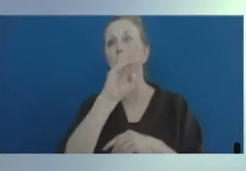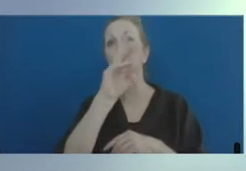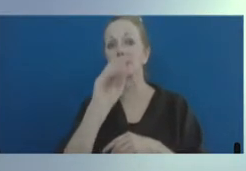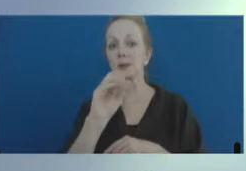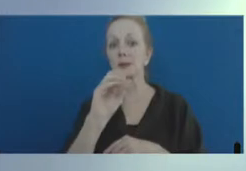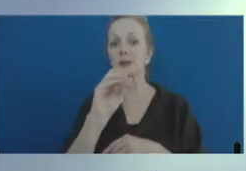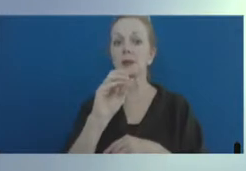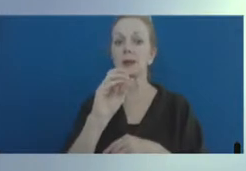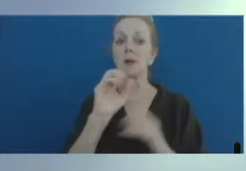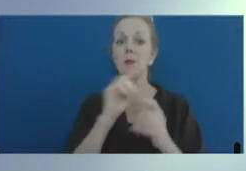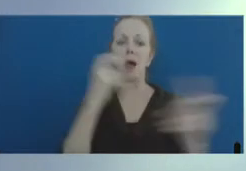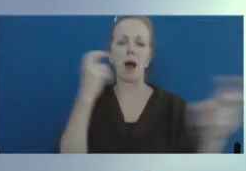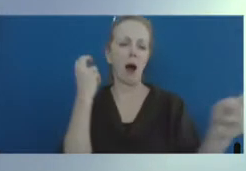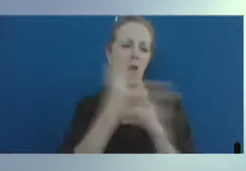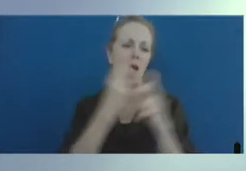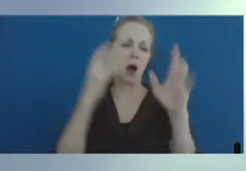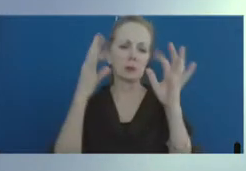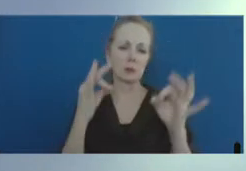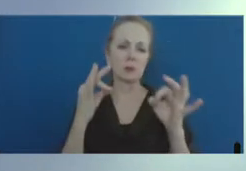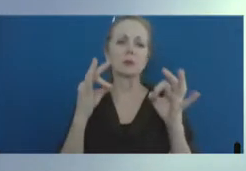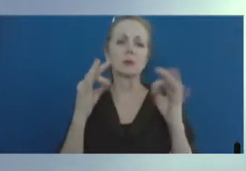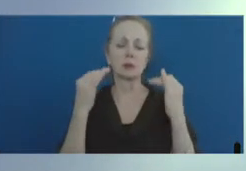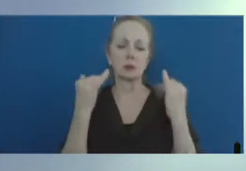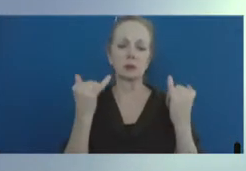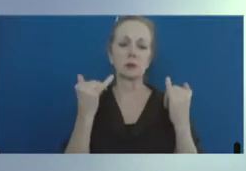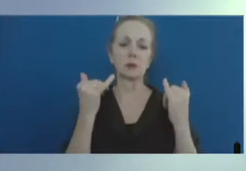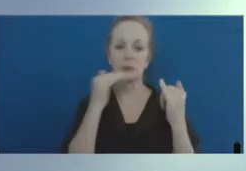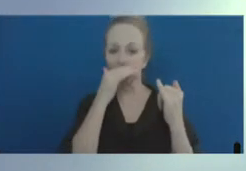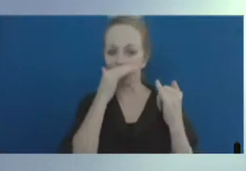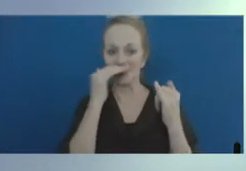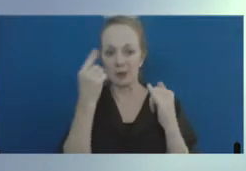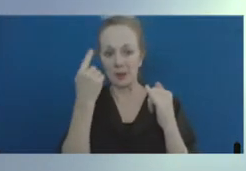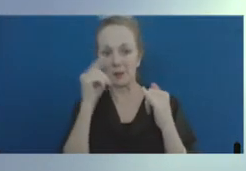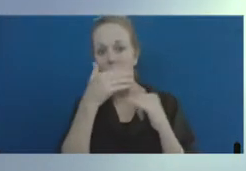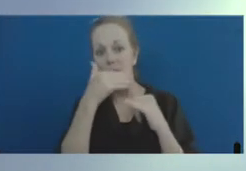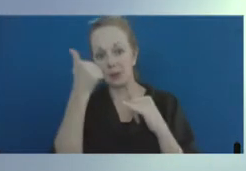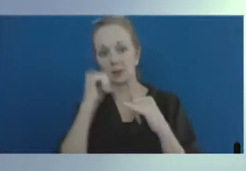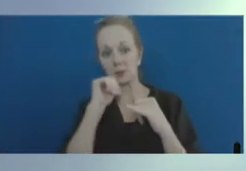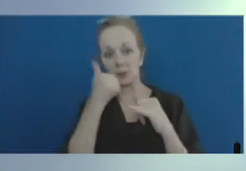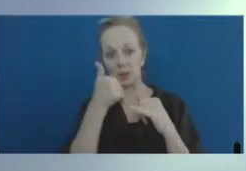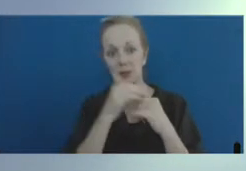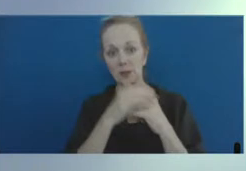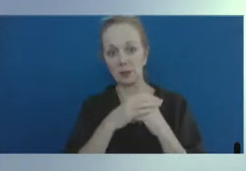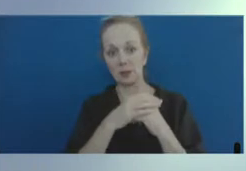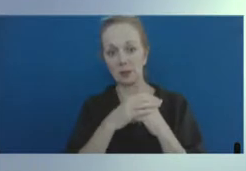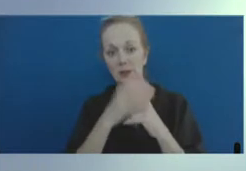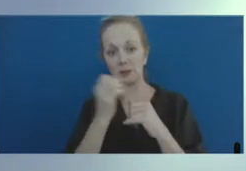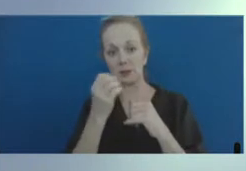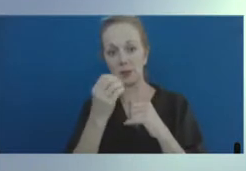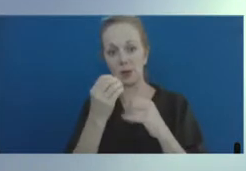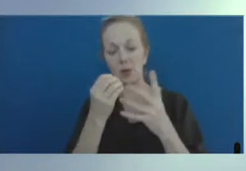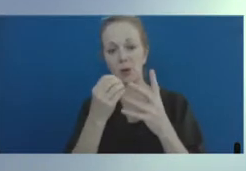making the tough decisions necessary today for a better tomorrow. And so